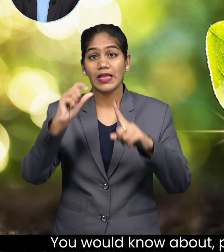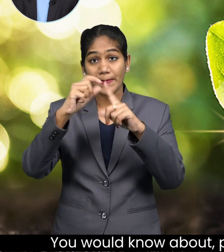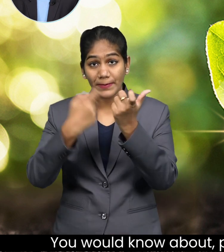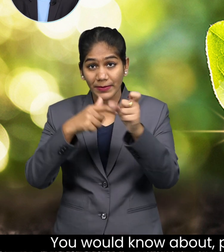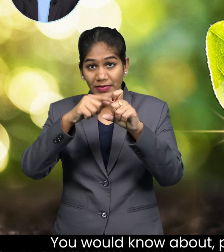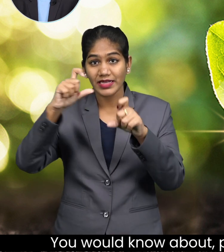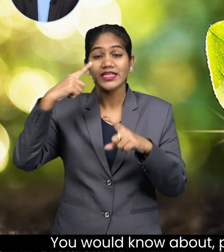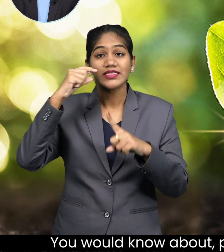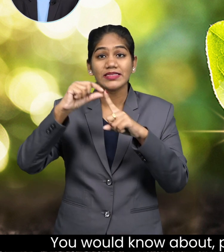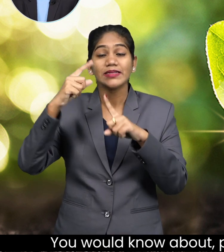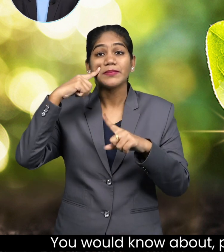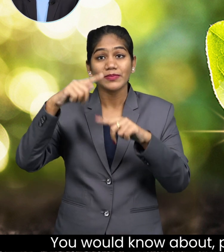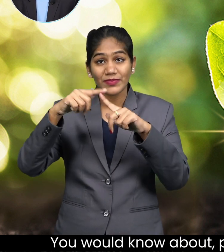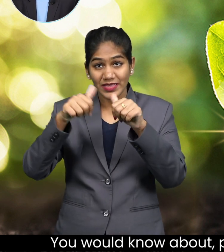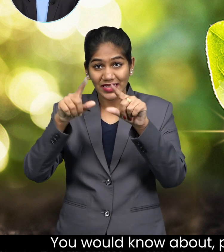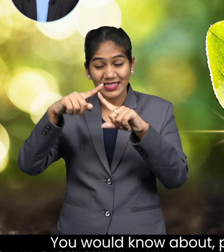precipitation,